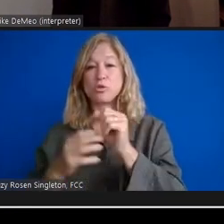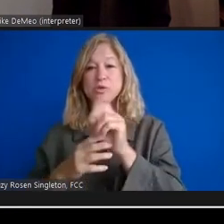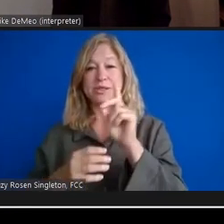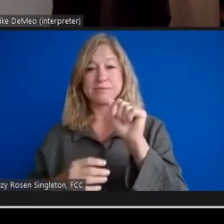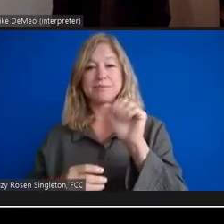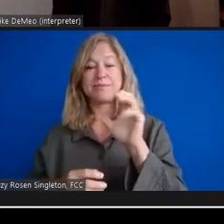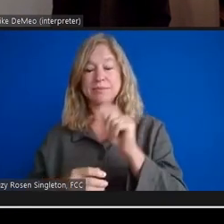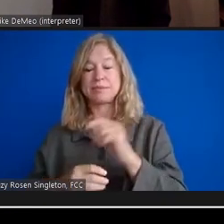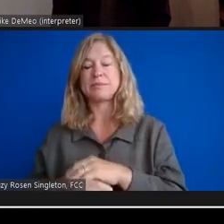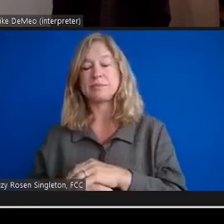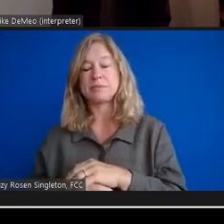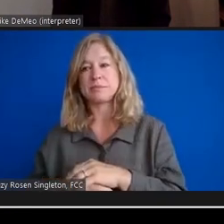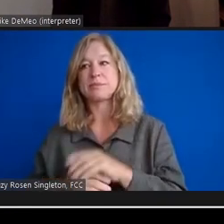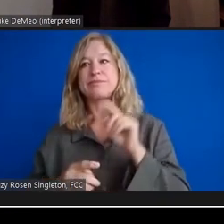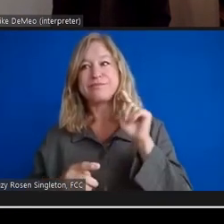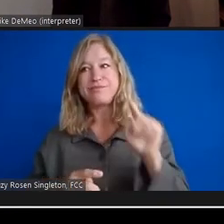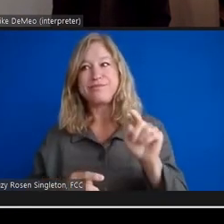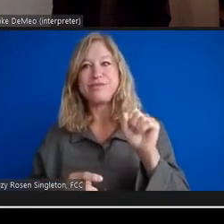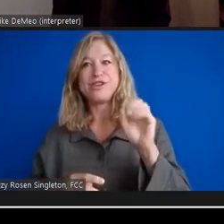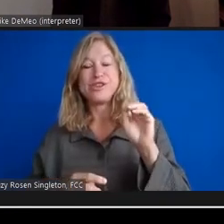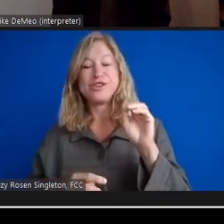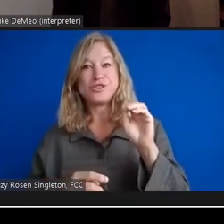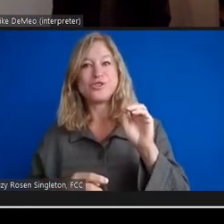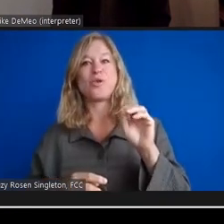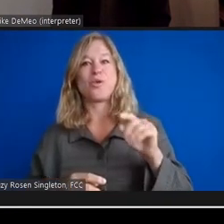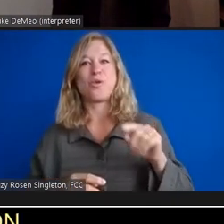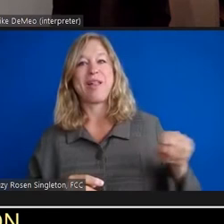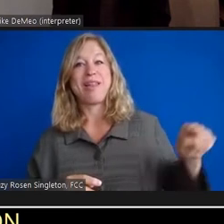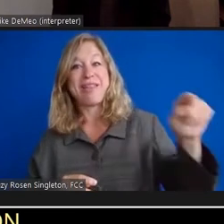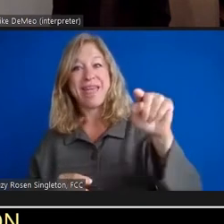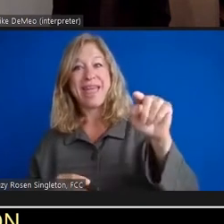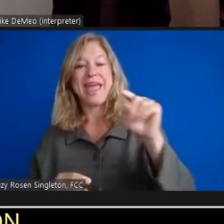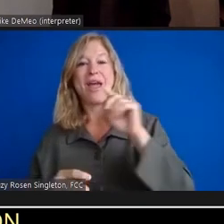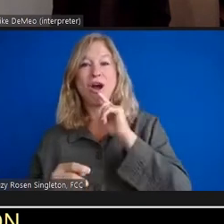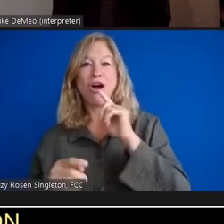under Title II of the ADA, the Americans with Disabilities Act.